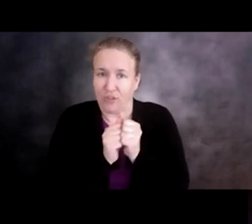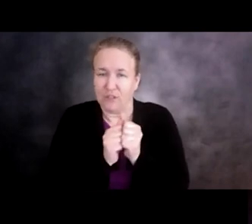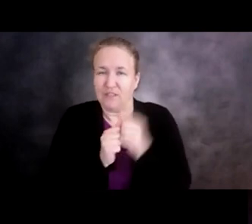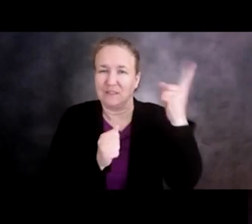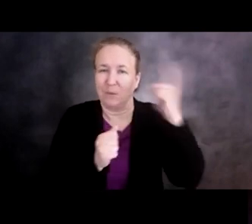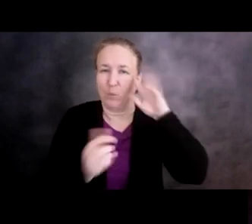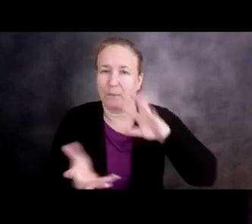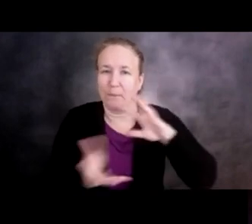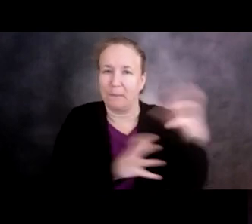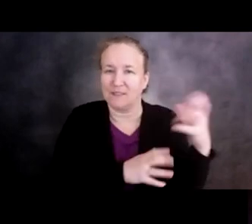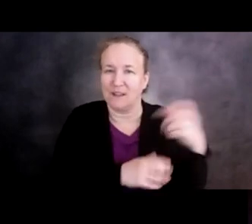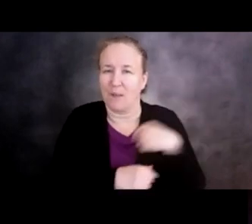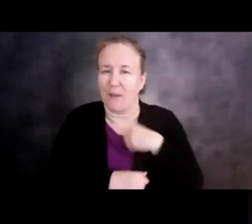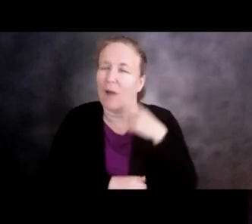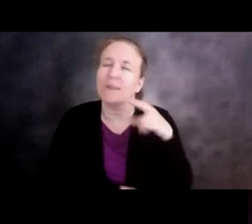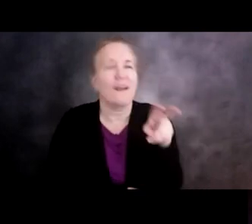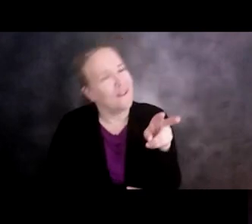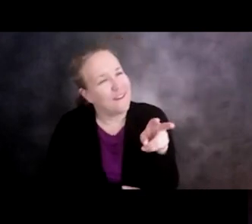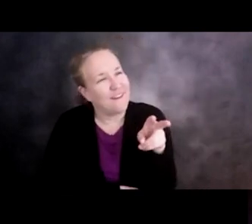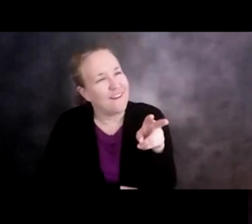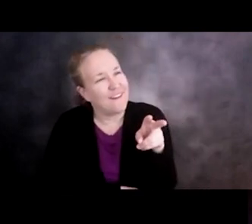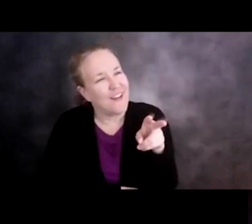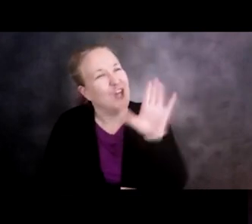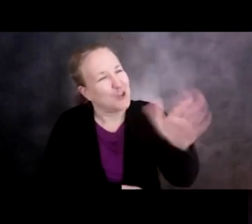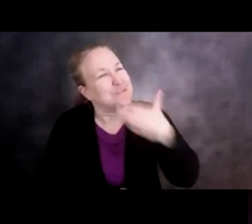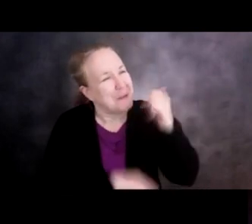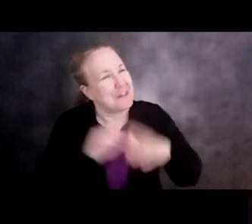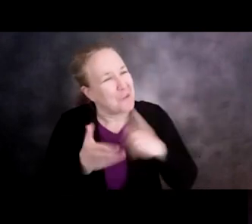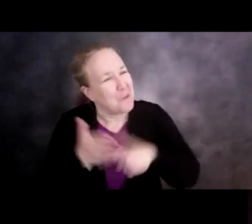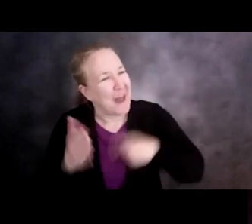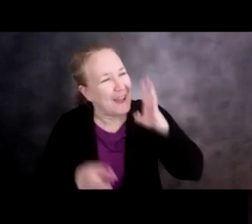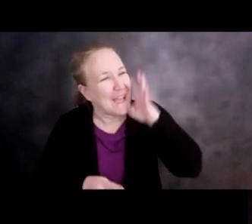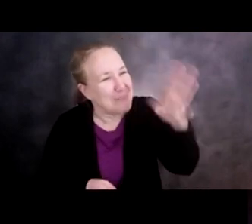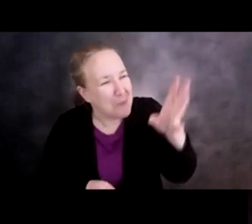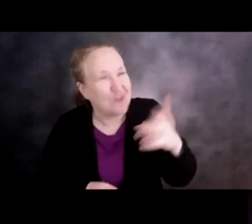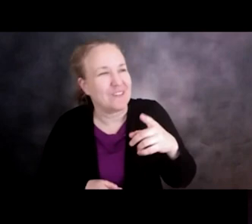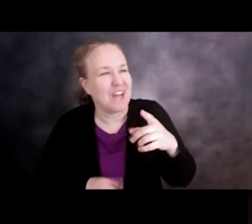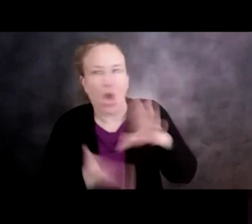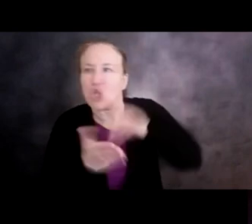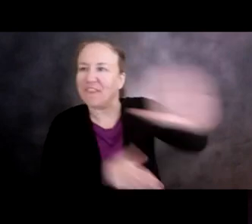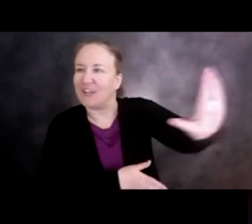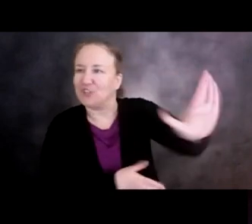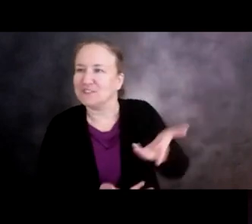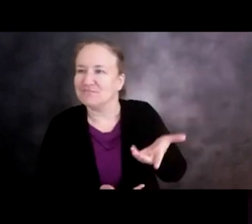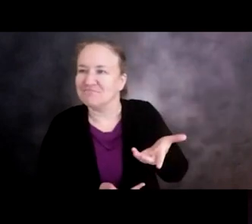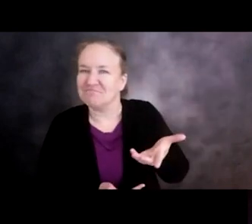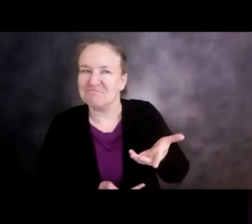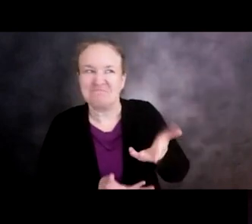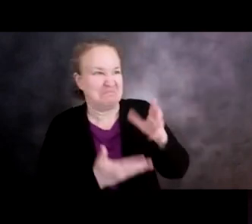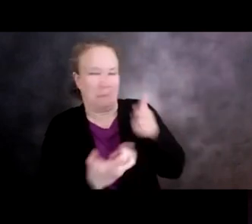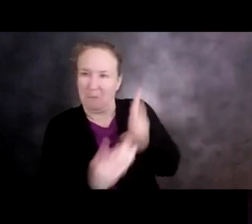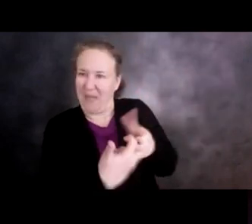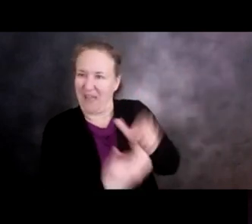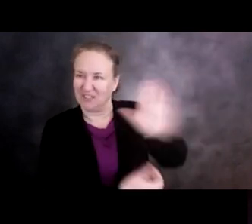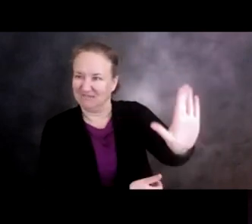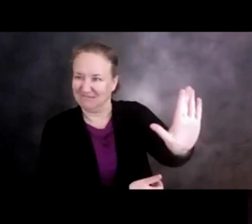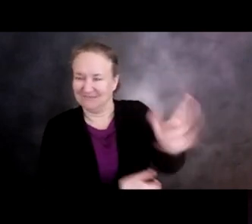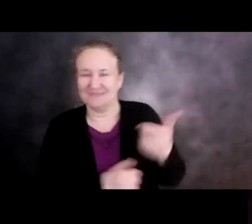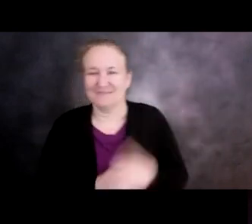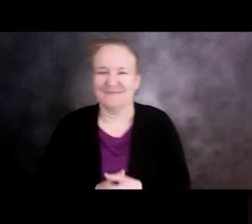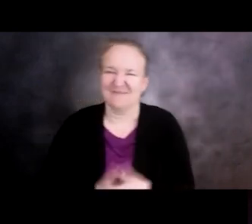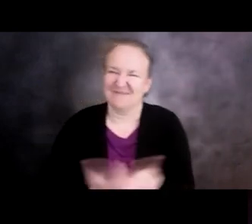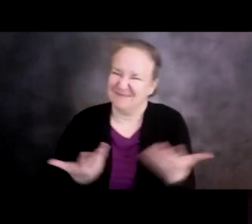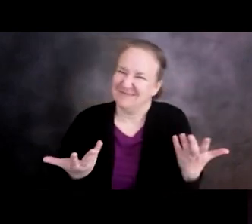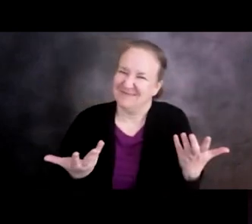up. And I'll be like, that is so much better than what I did. Everybody learn that. We're going to do it just like that. And that's really